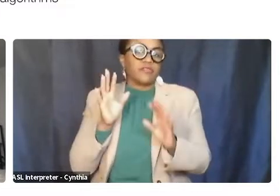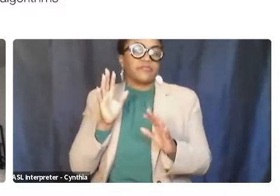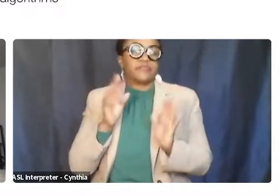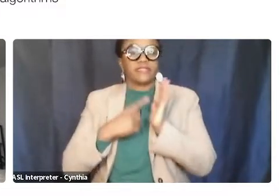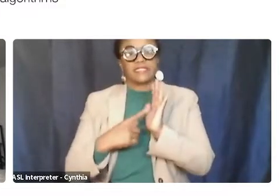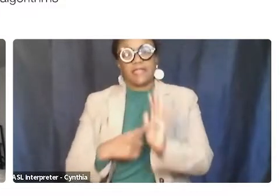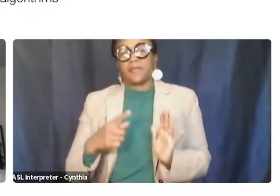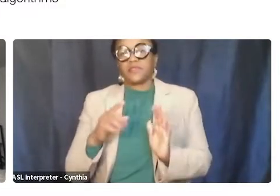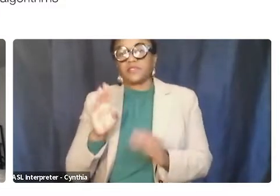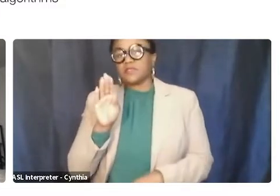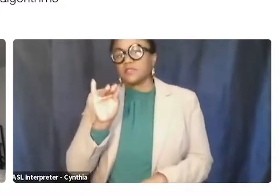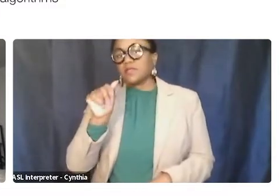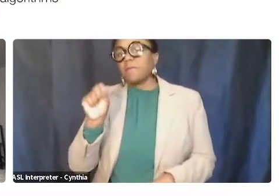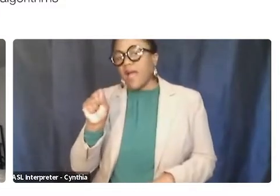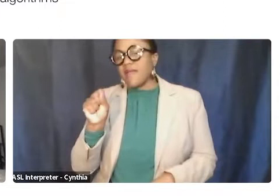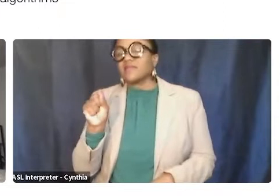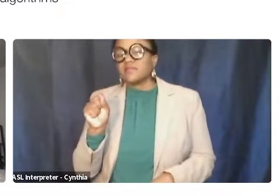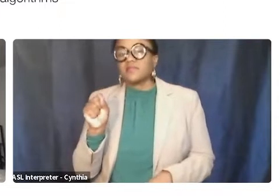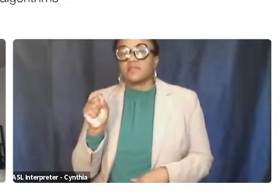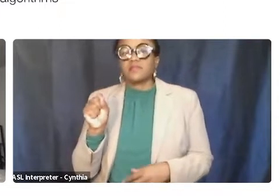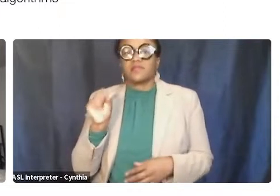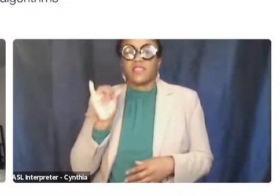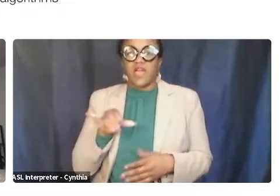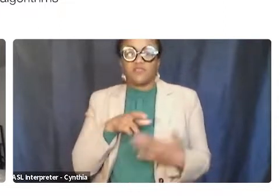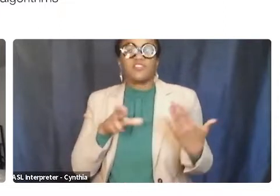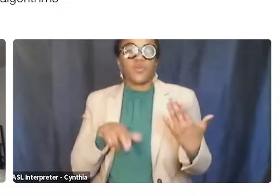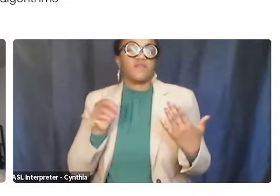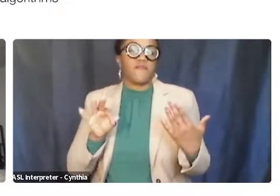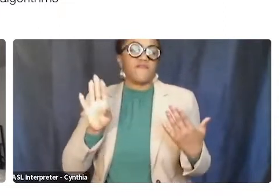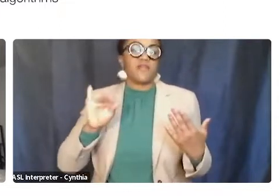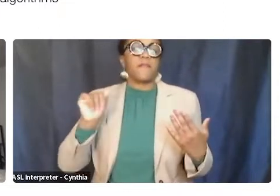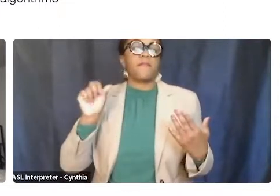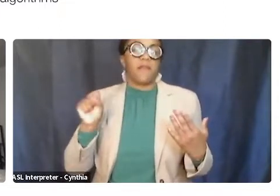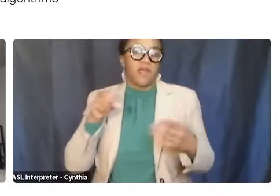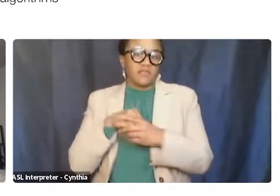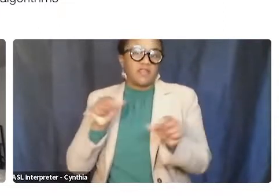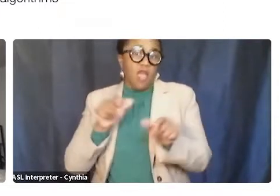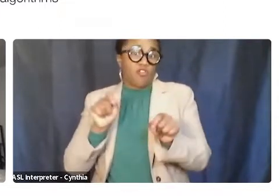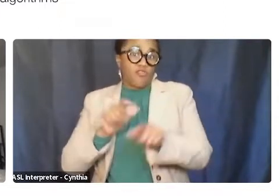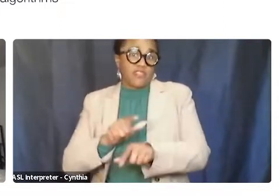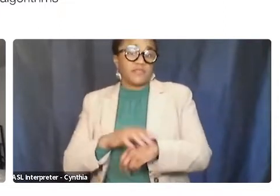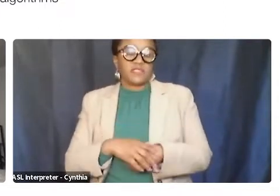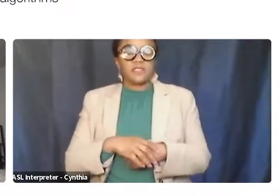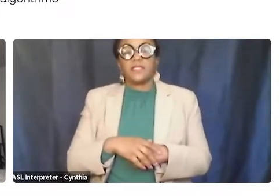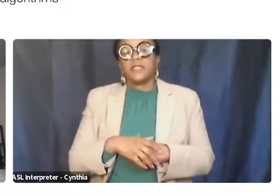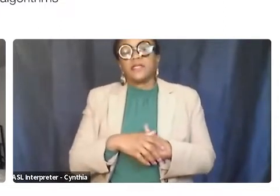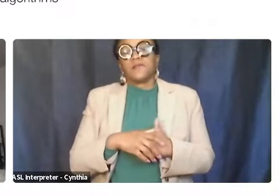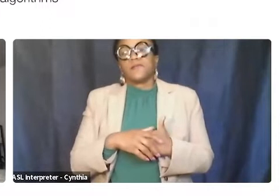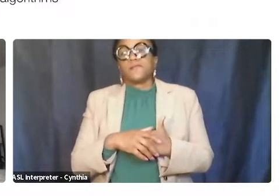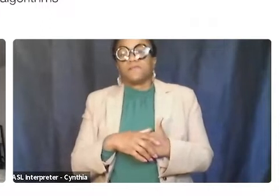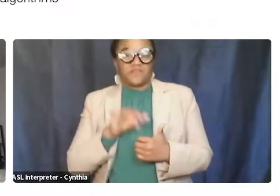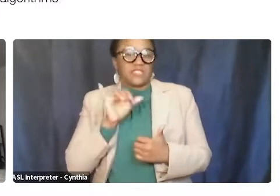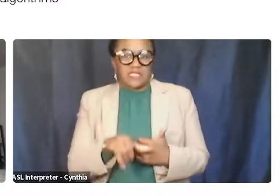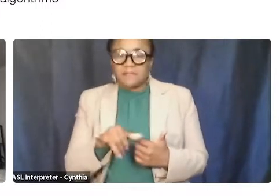the bias that the output of bias in algorithms that we see. And